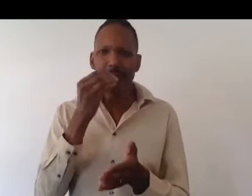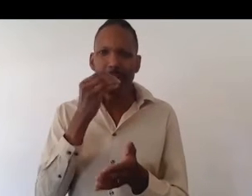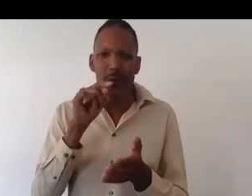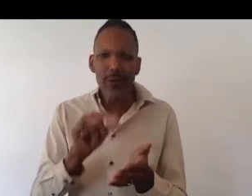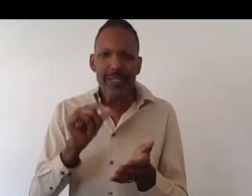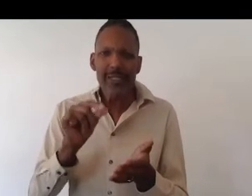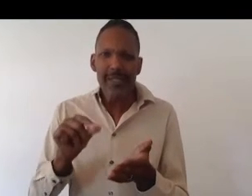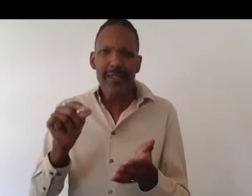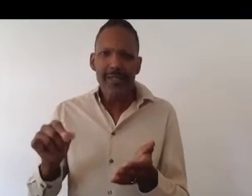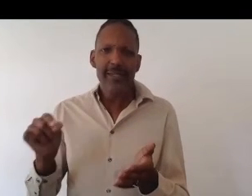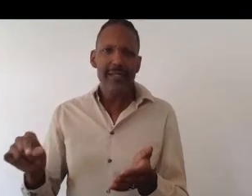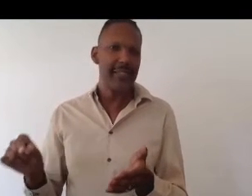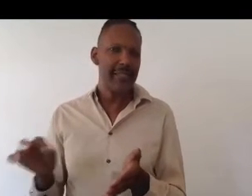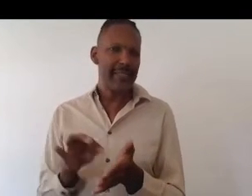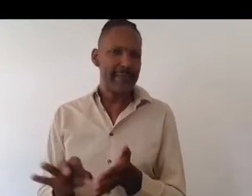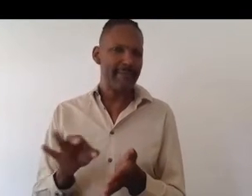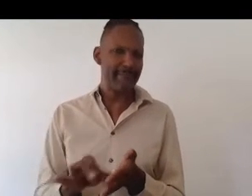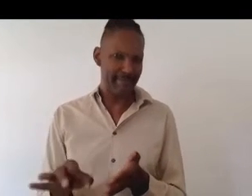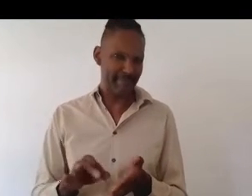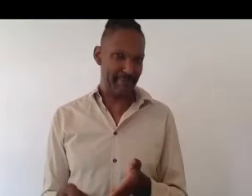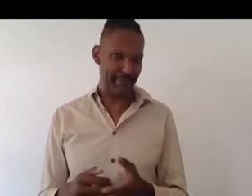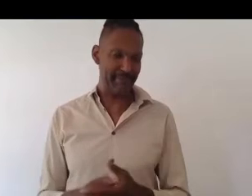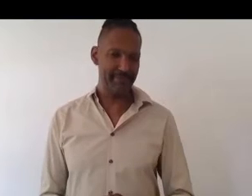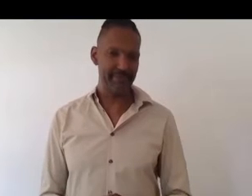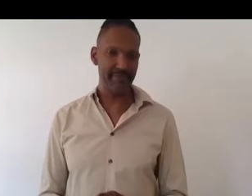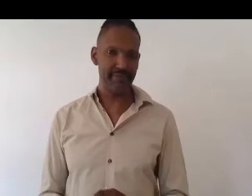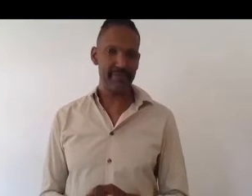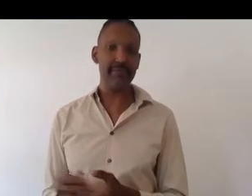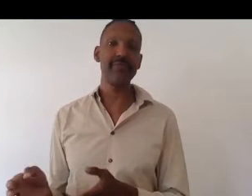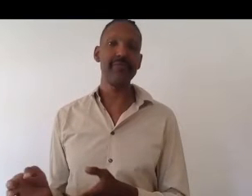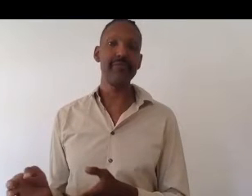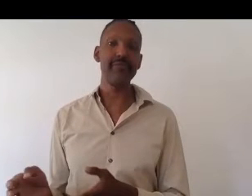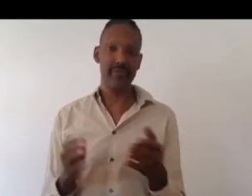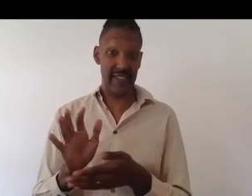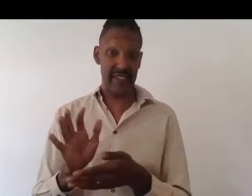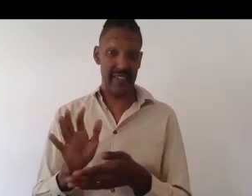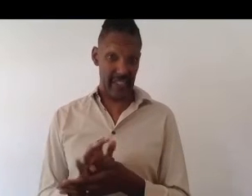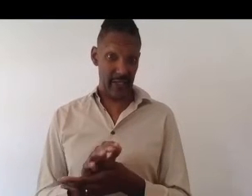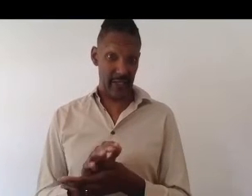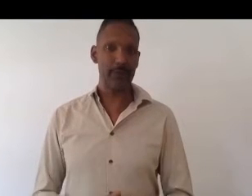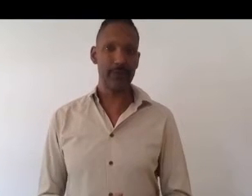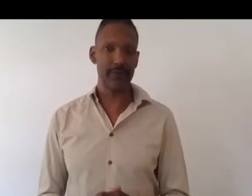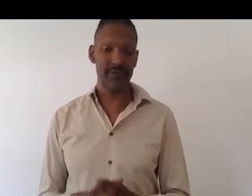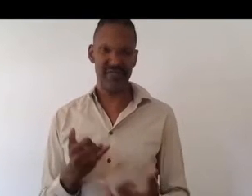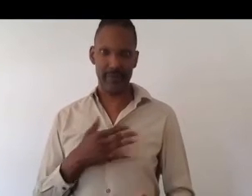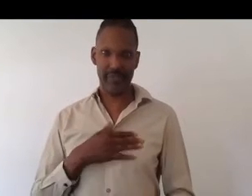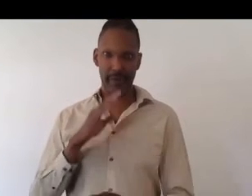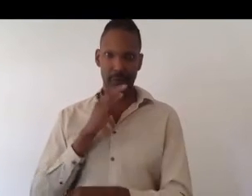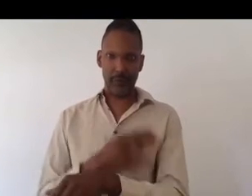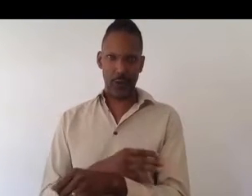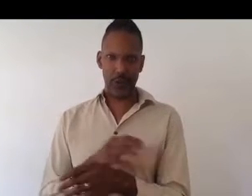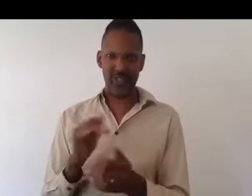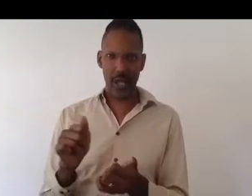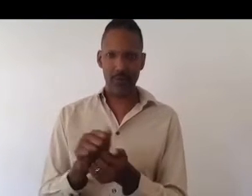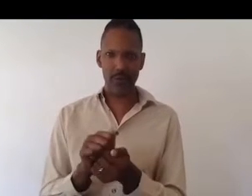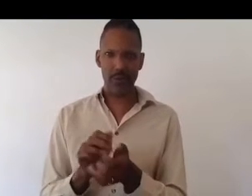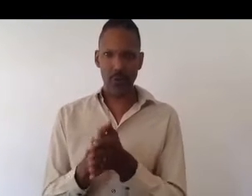really everywhere. Here's a short video of my daughter in one of the hand washing routines.